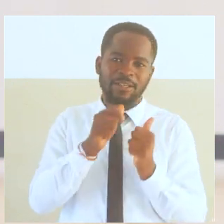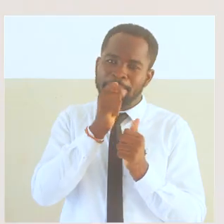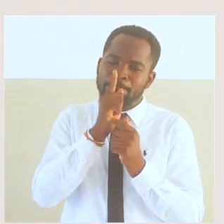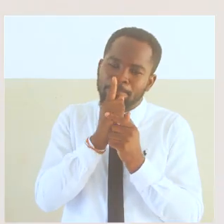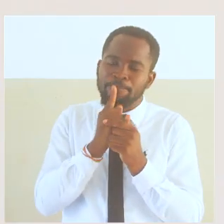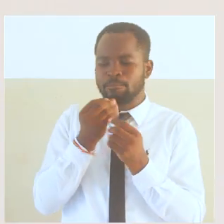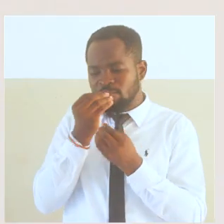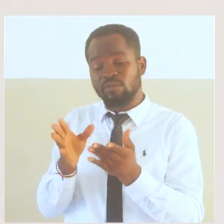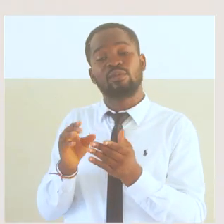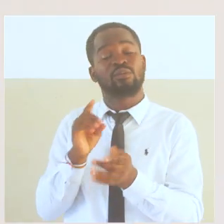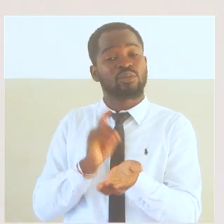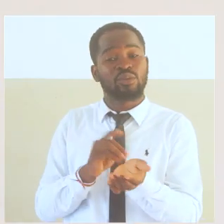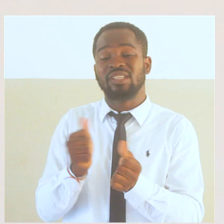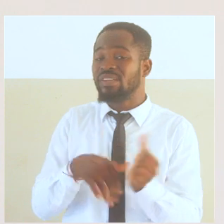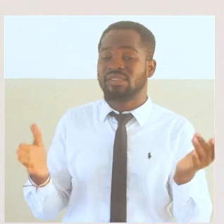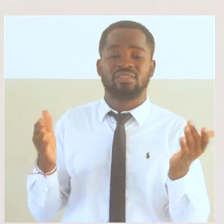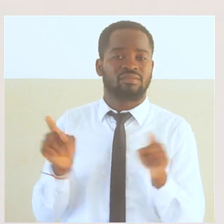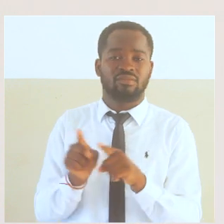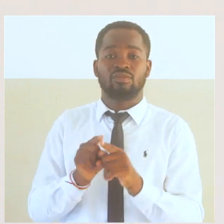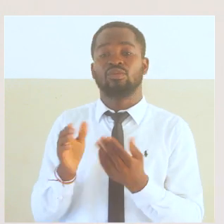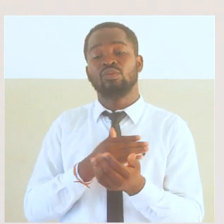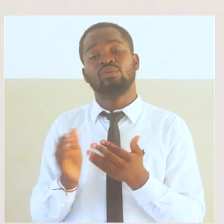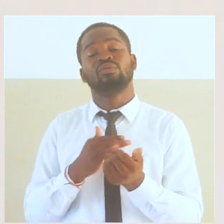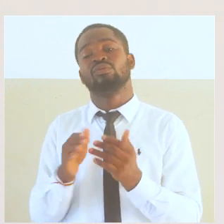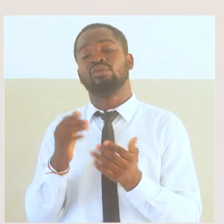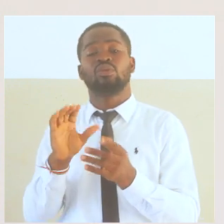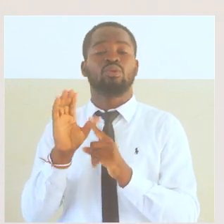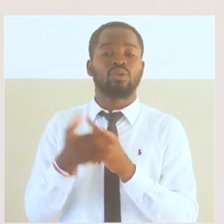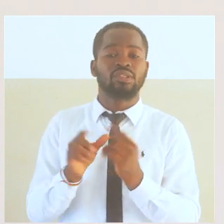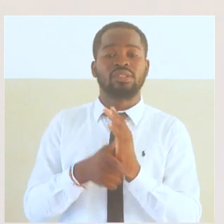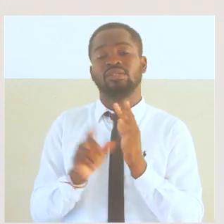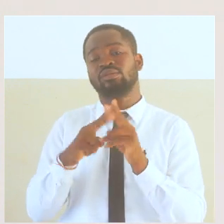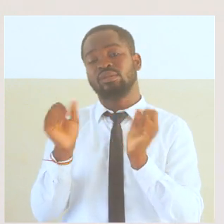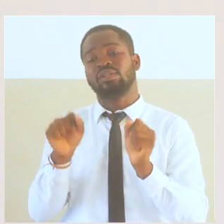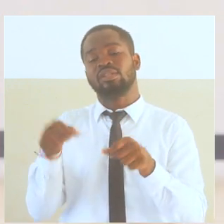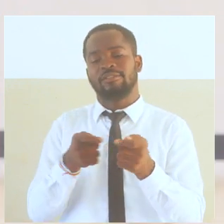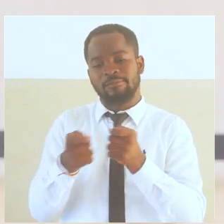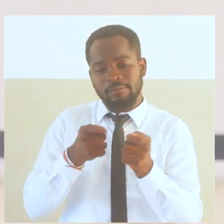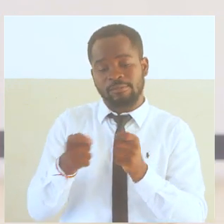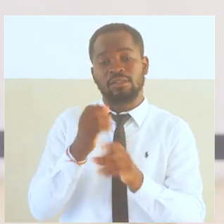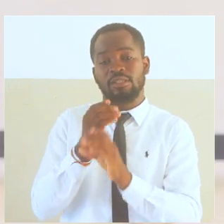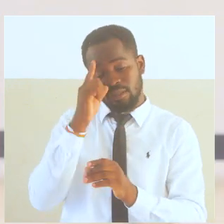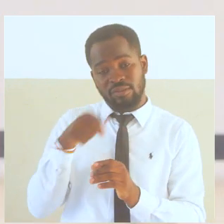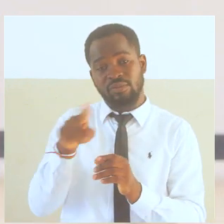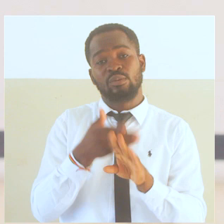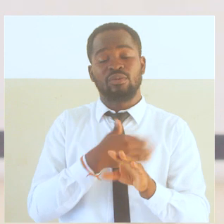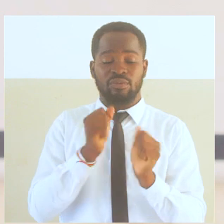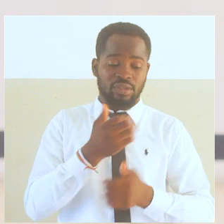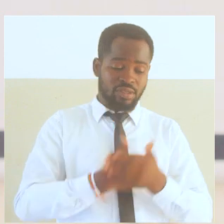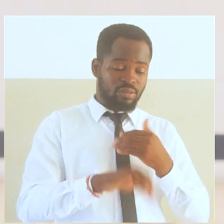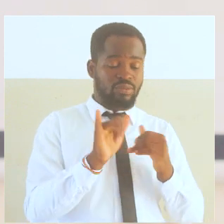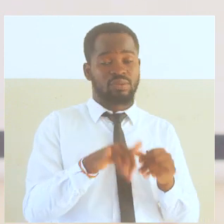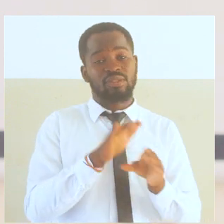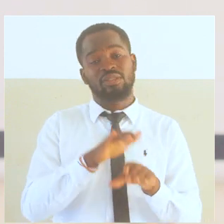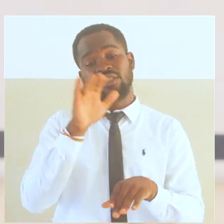you have. When you have vaginal discharge, it's not a crime. It may be an infection. You have to talk to your doctor. If you are taking any drugs,